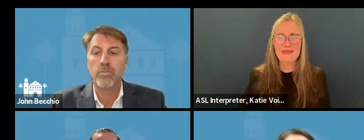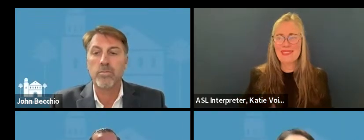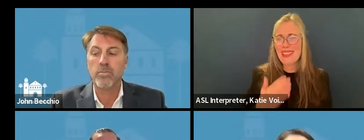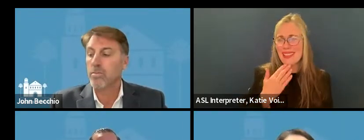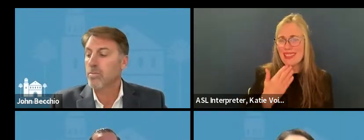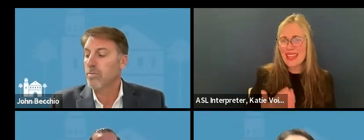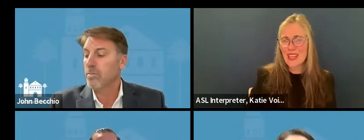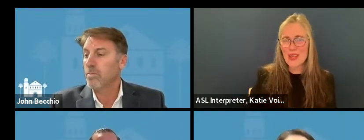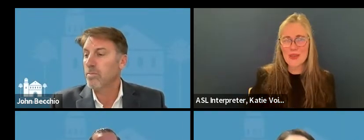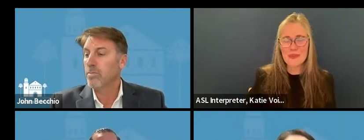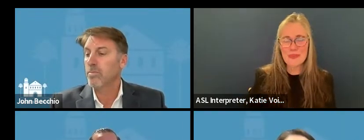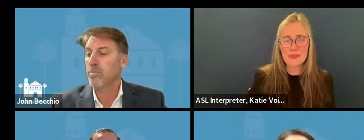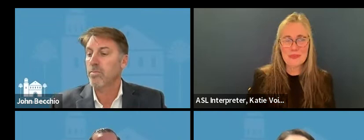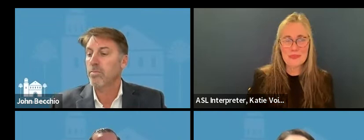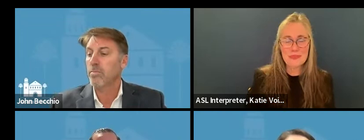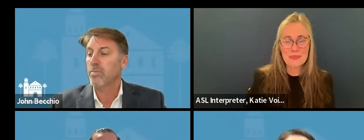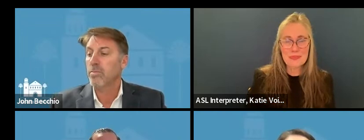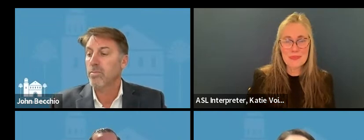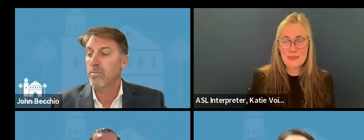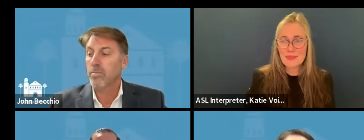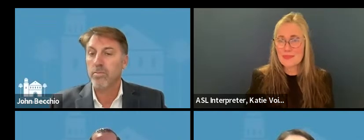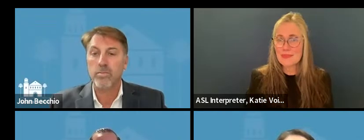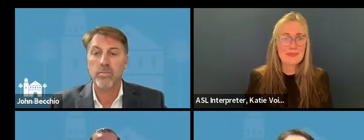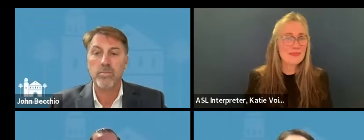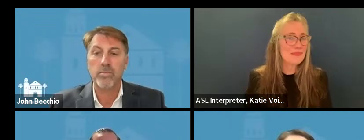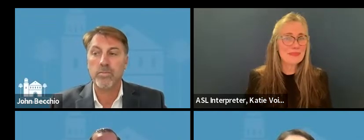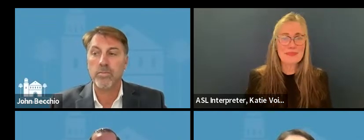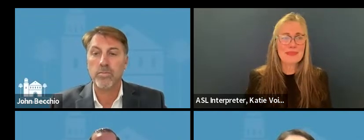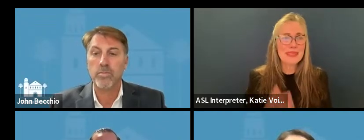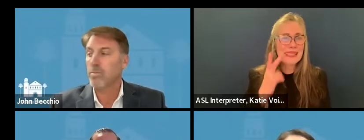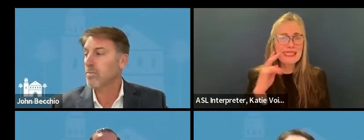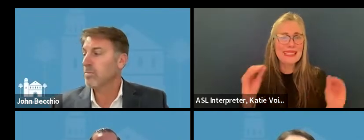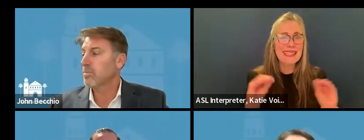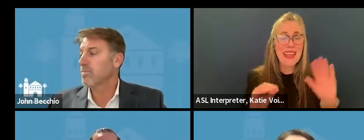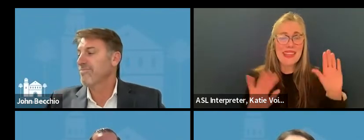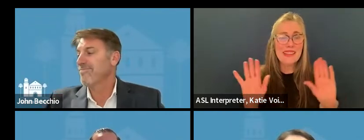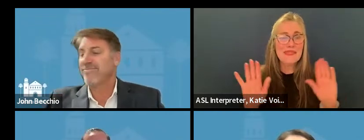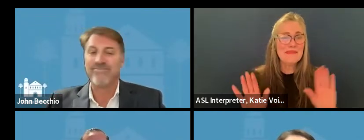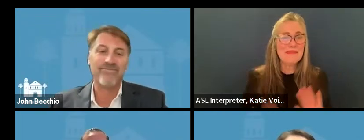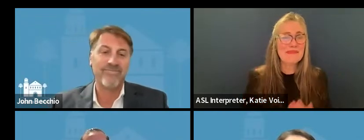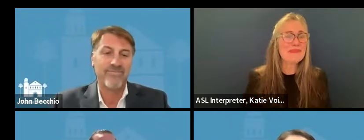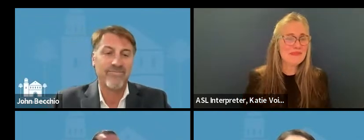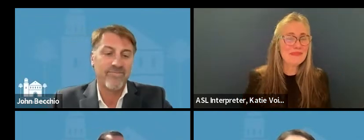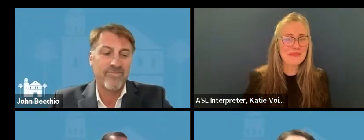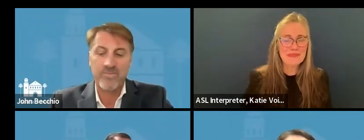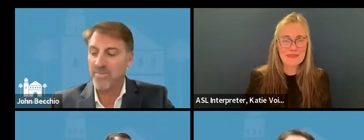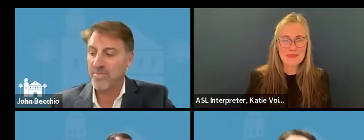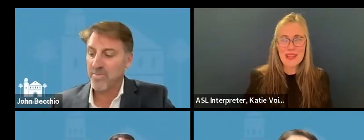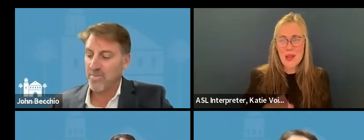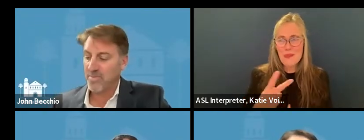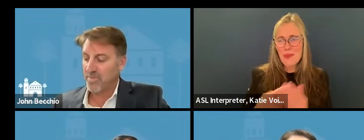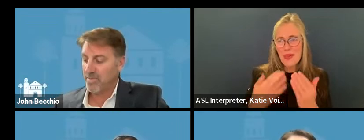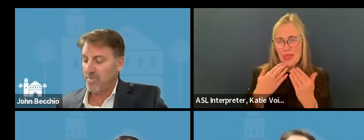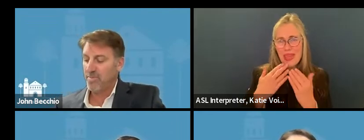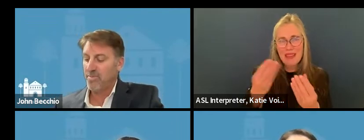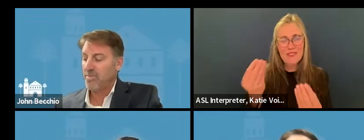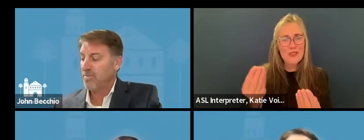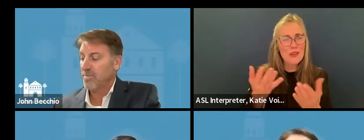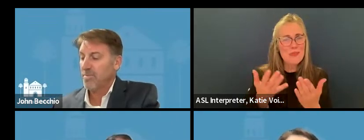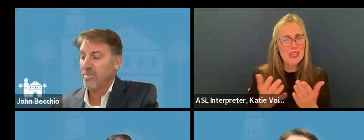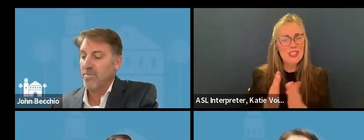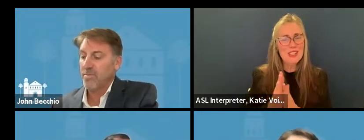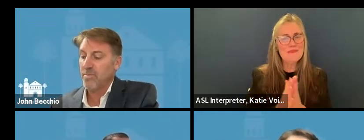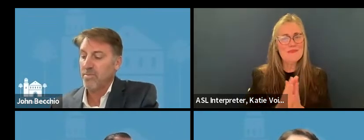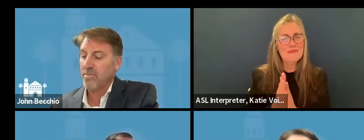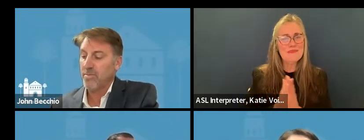Okay. So not seeing any corners, not seeing any. Okay. All right. So, all right. Thank you both for that information. Looking forward to bringing